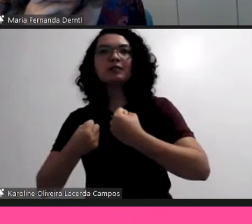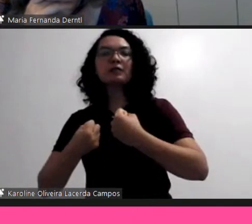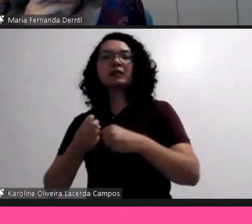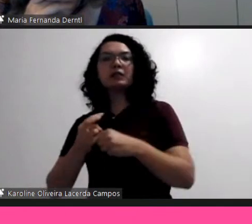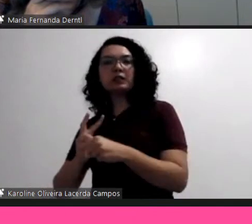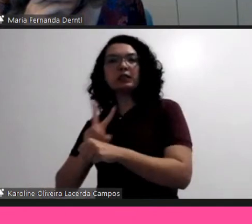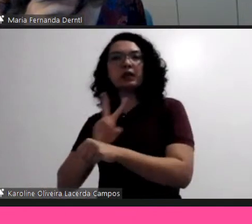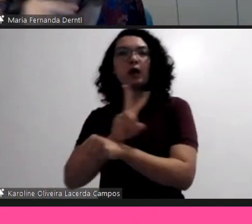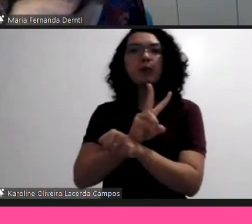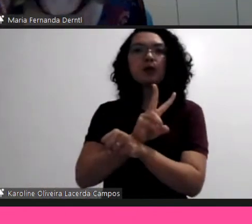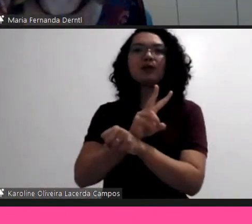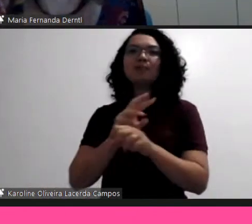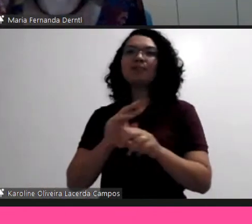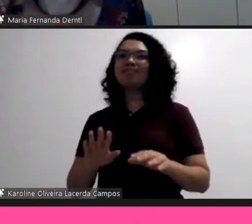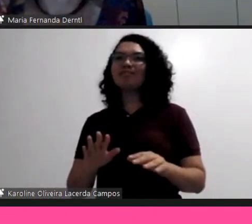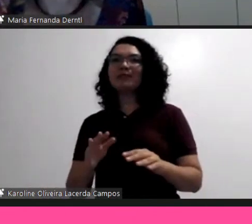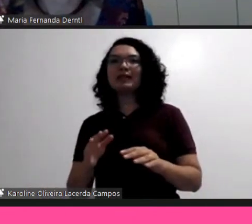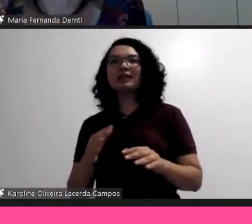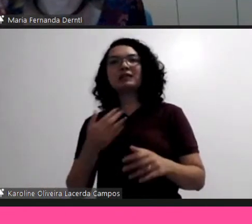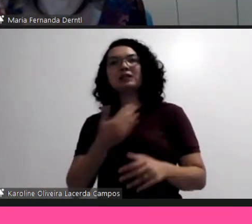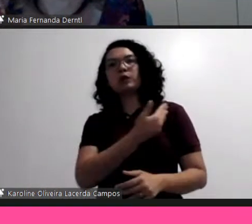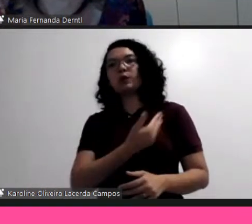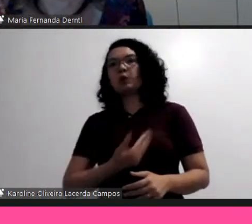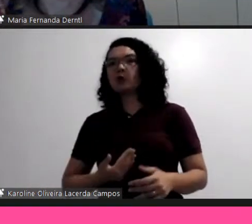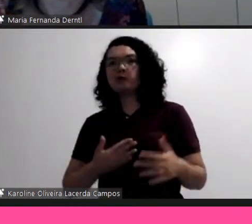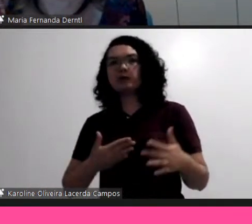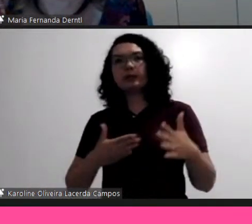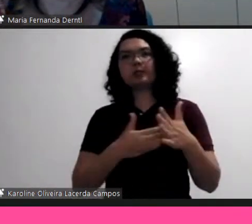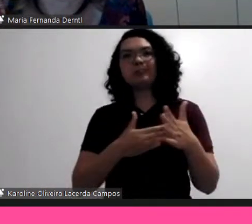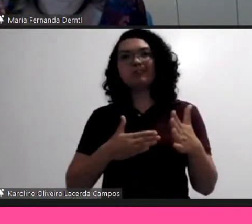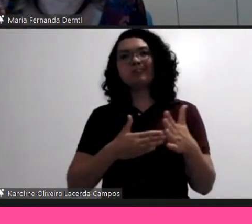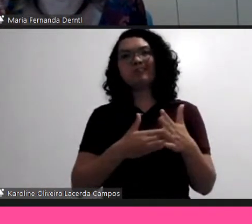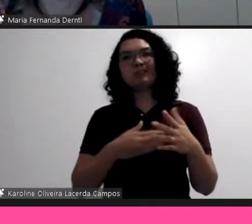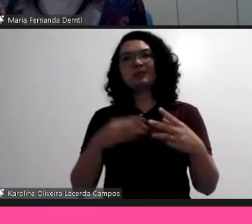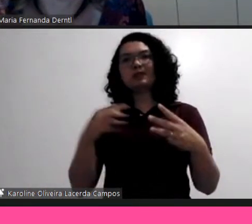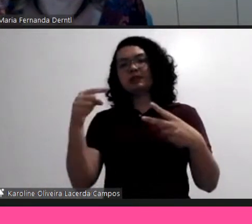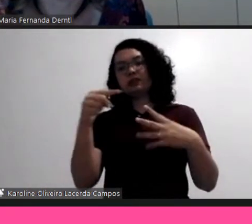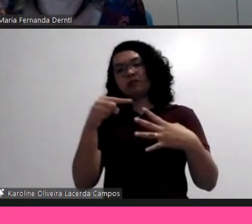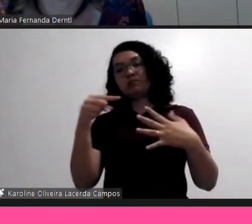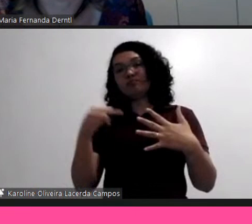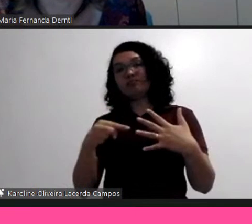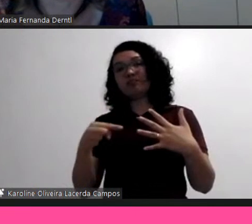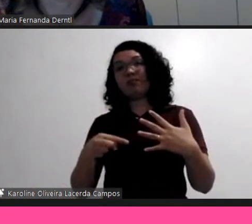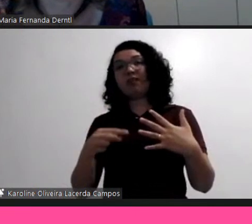work lies right now. And that's what we're trying to do. Thanks.